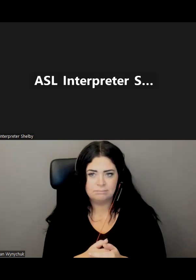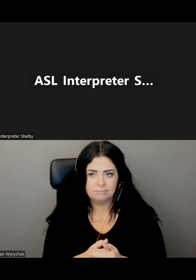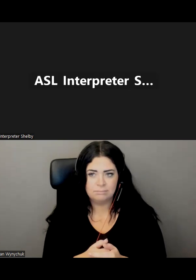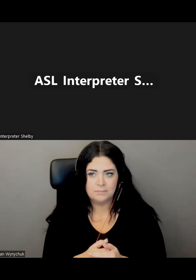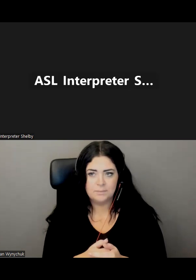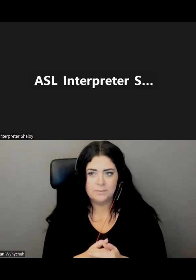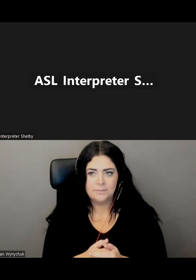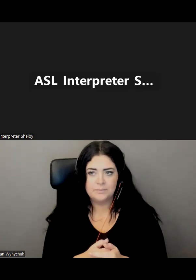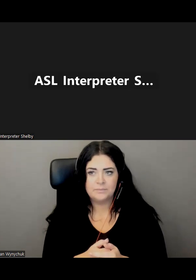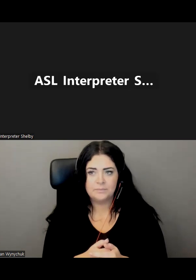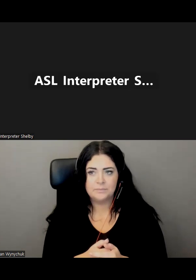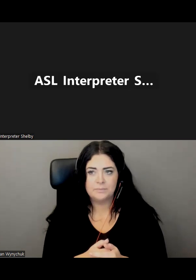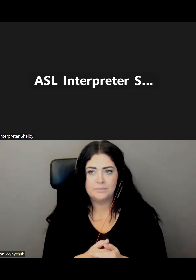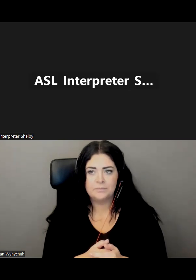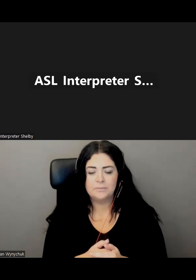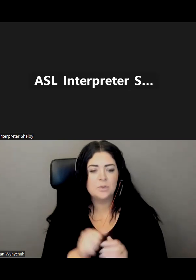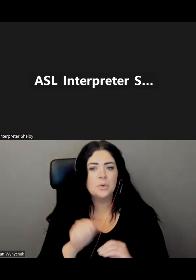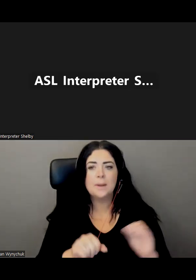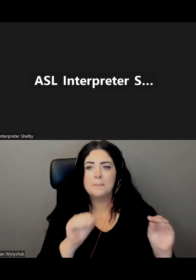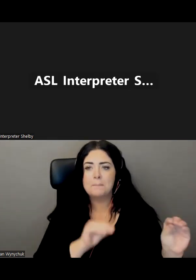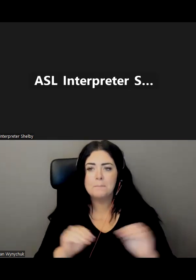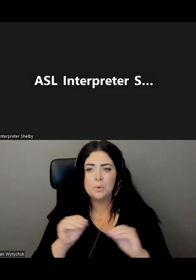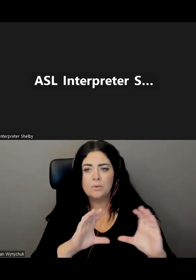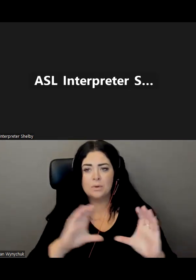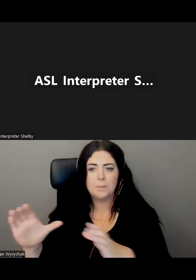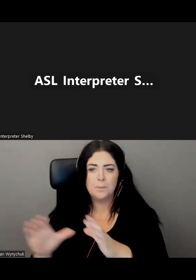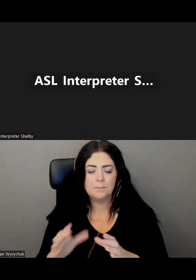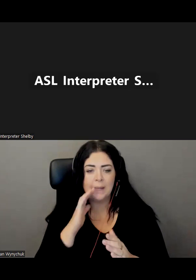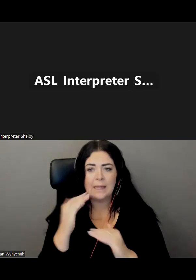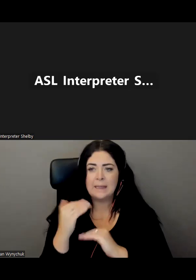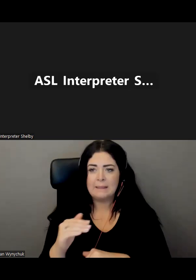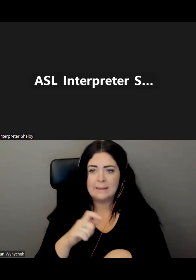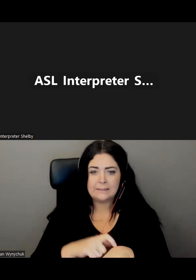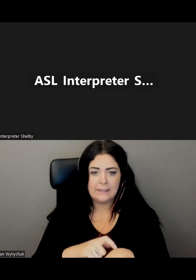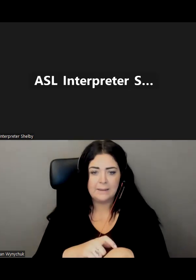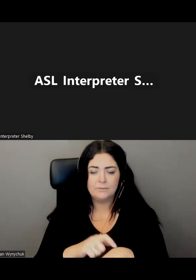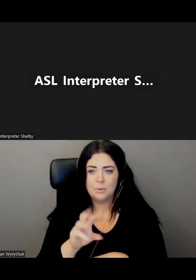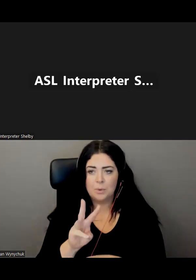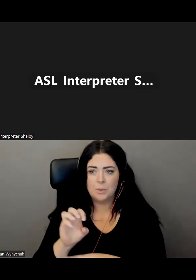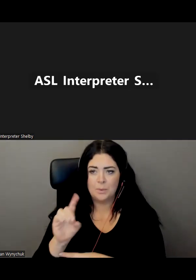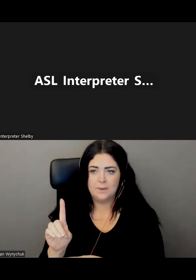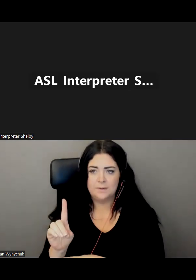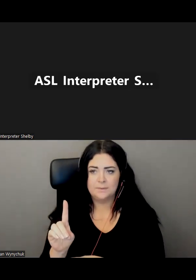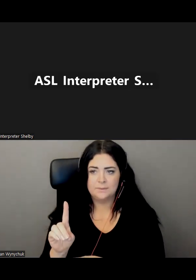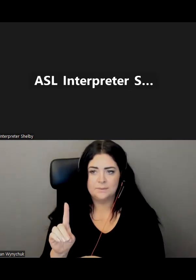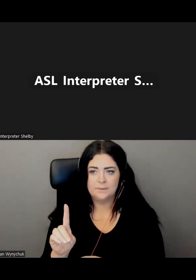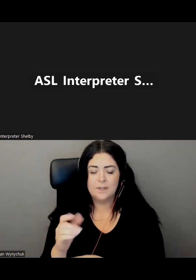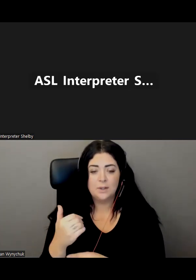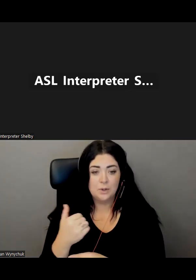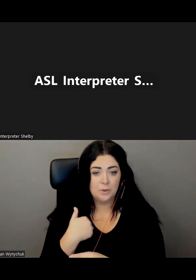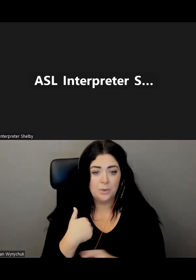if you need to. You limit your time having to weed, which is so great. Often when you have container